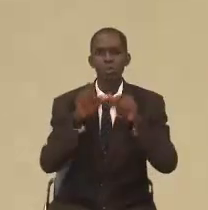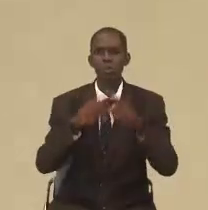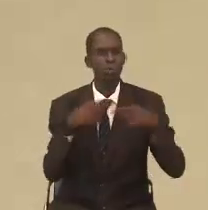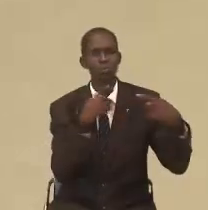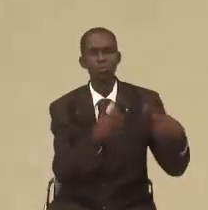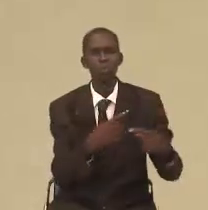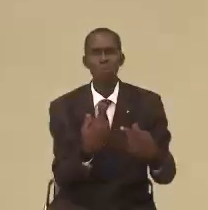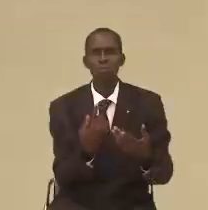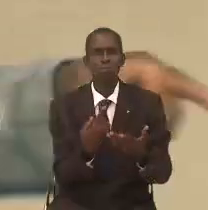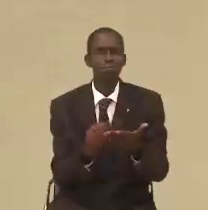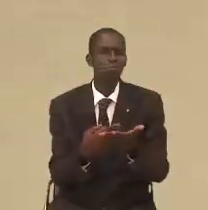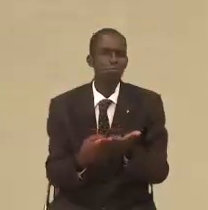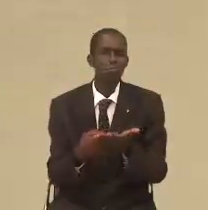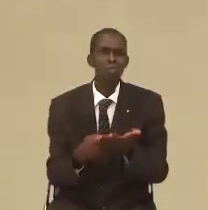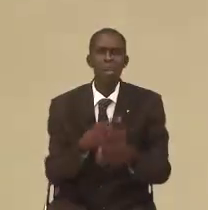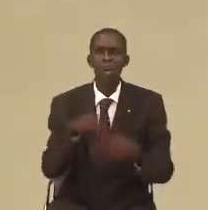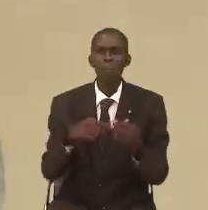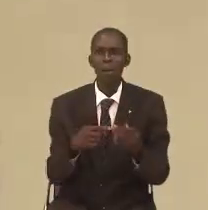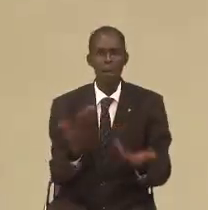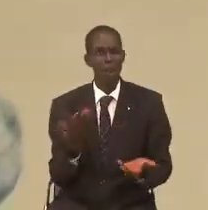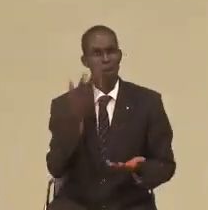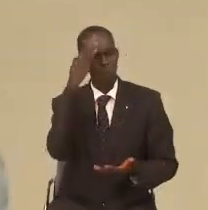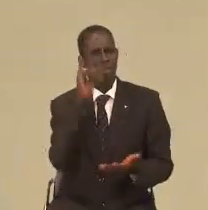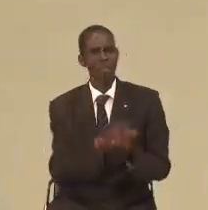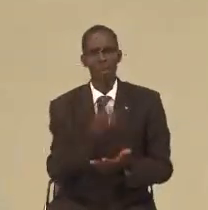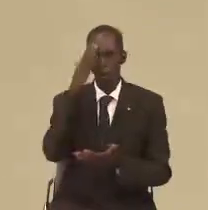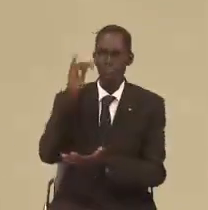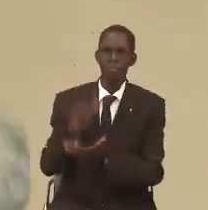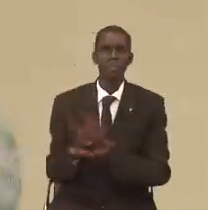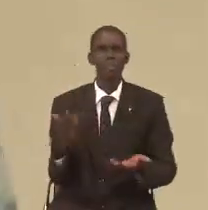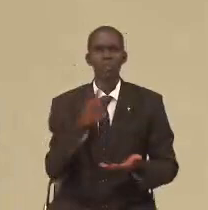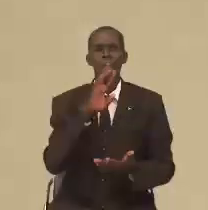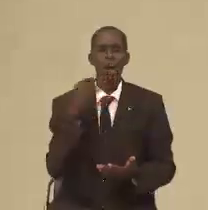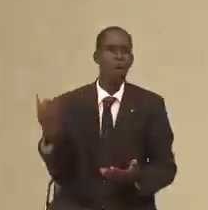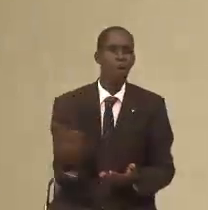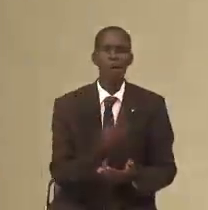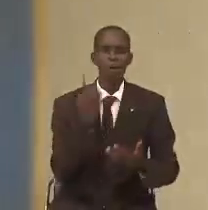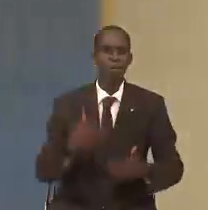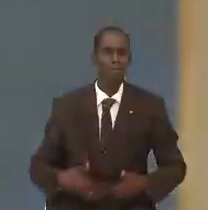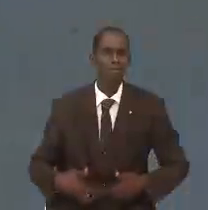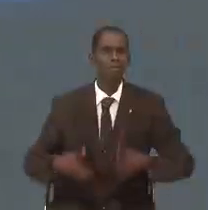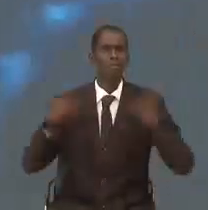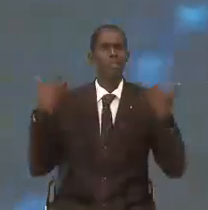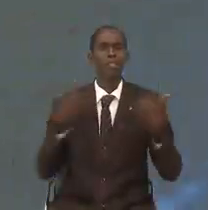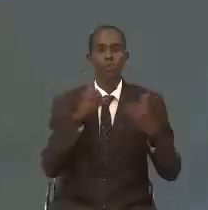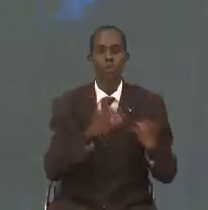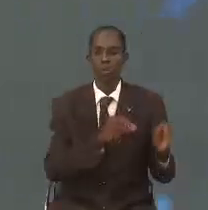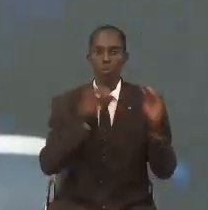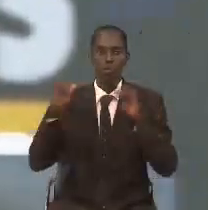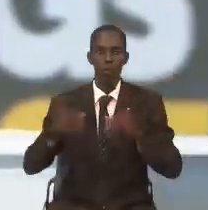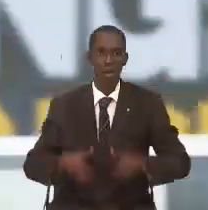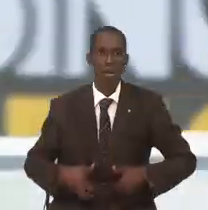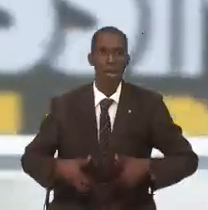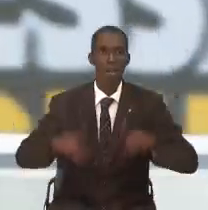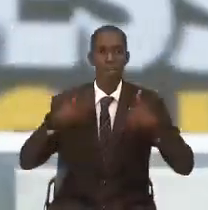non-essentials? Why this one there? Why that one there? And you are angry every time. And you carry anger. You are pregnant